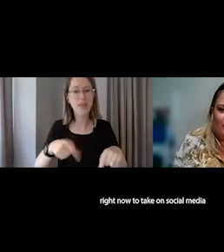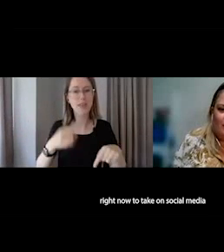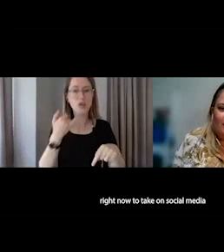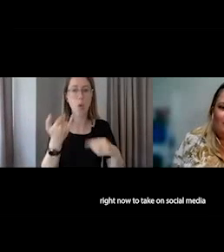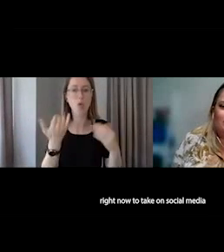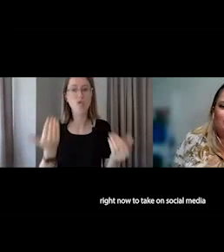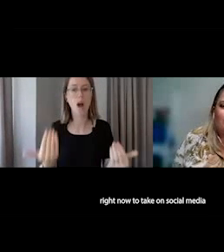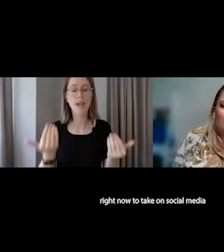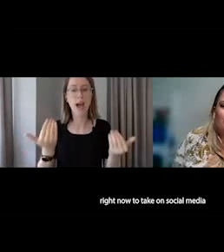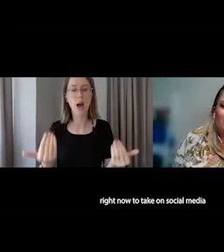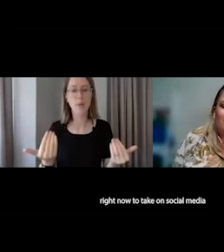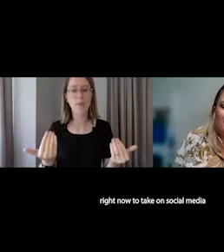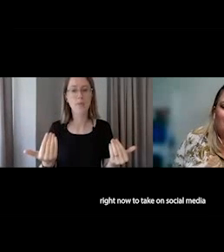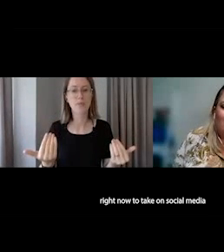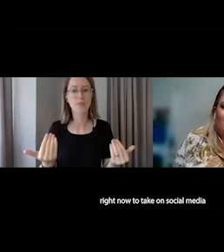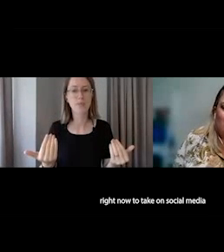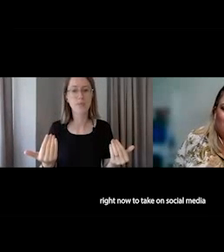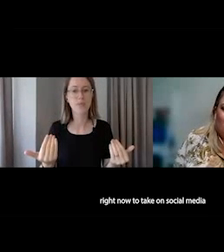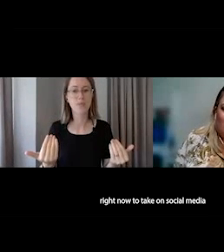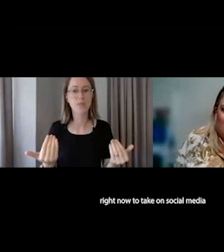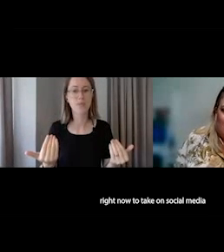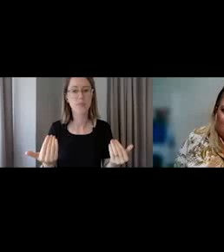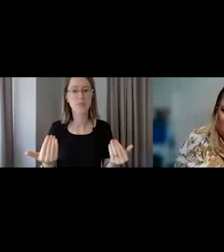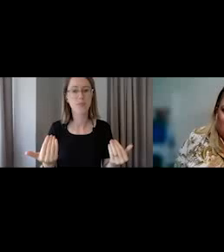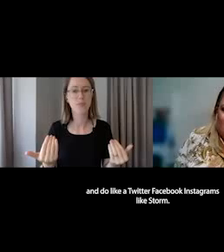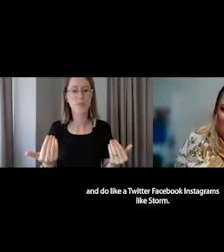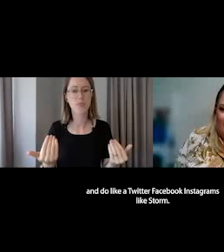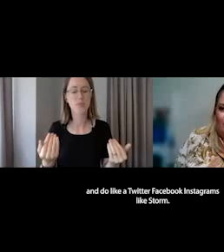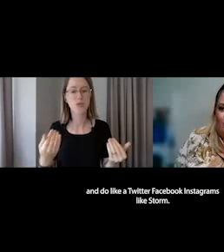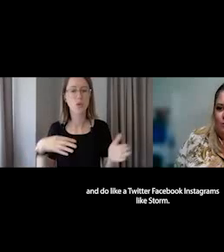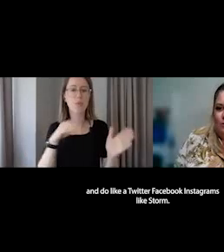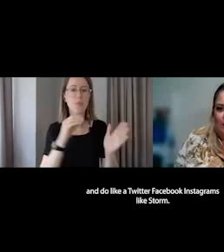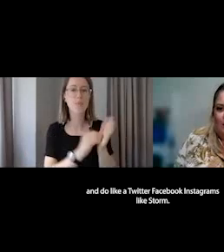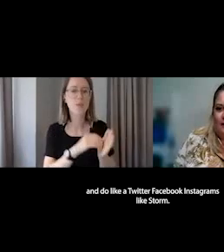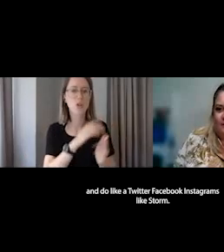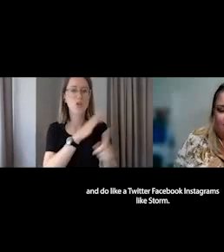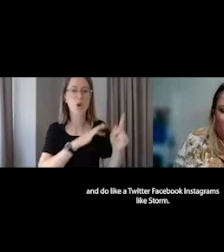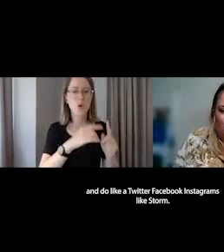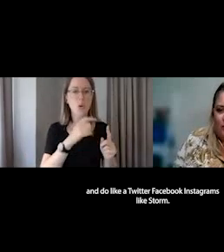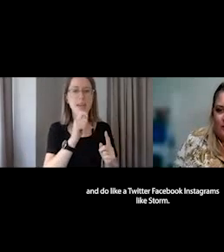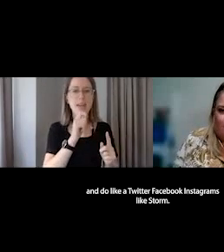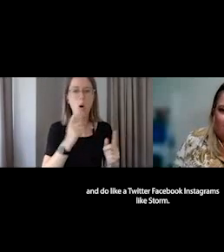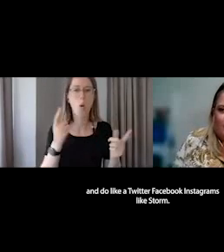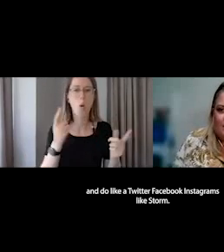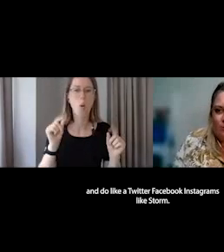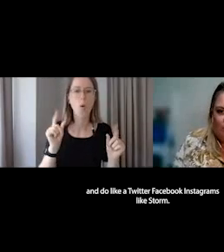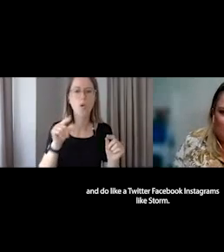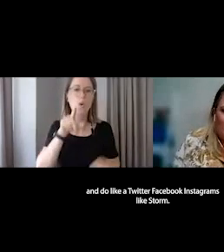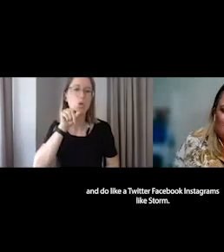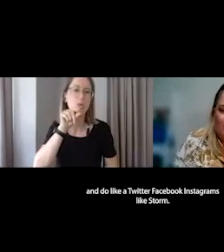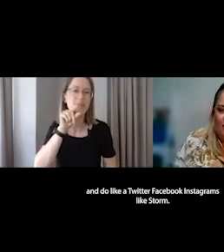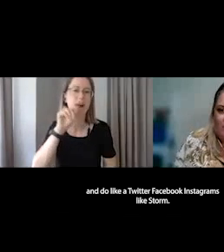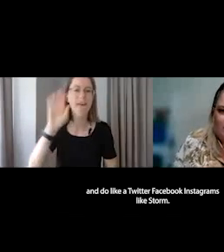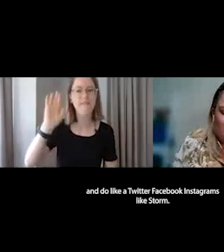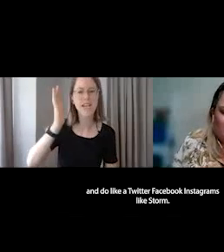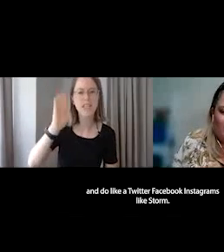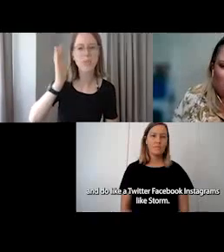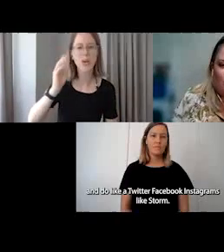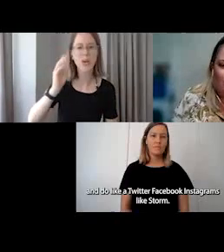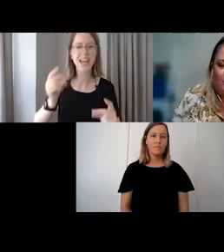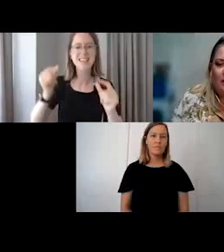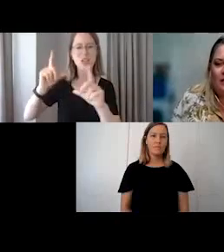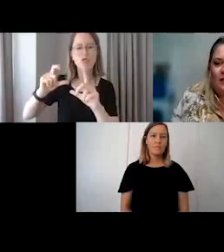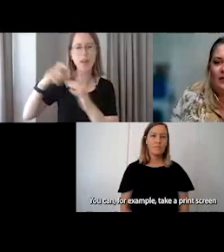now to take on social media and do like a Twitter, Facebook, Instagram